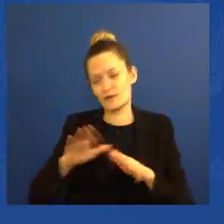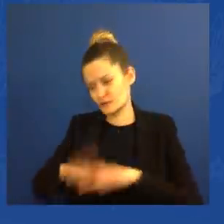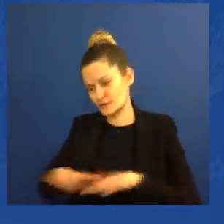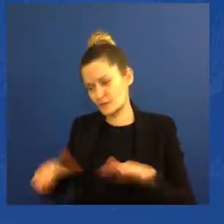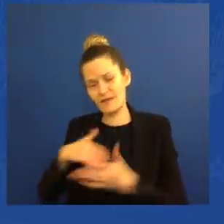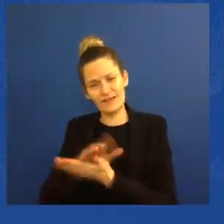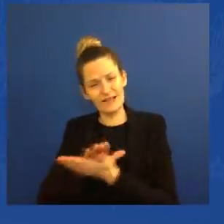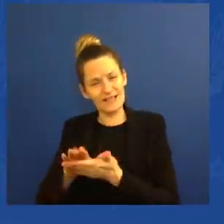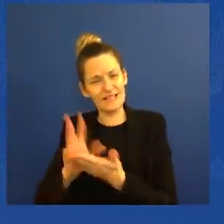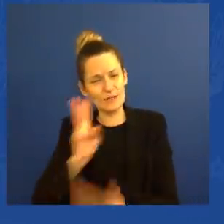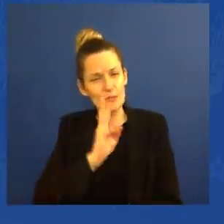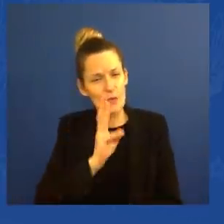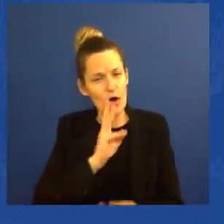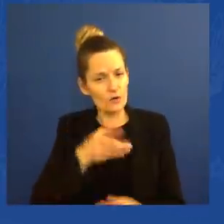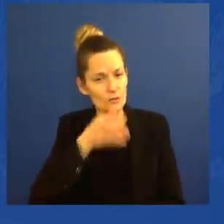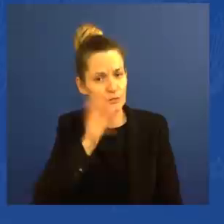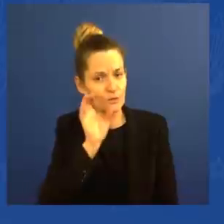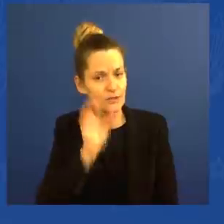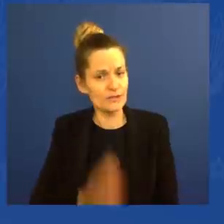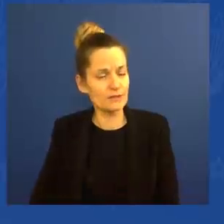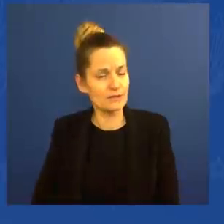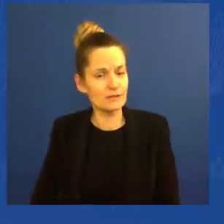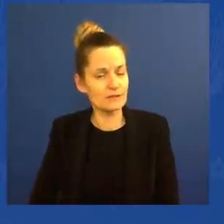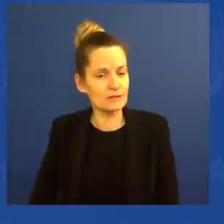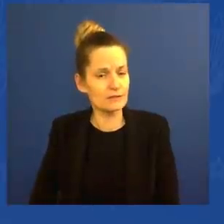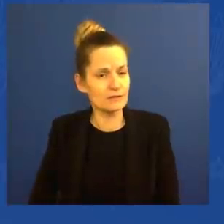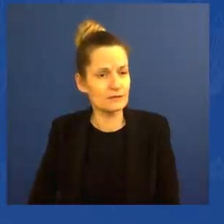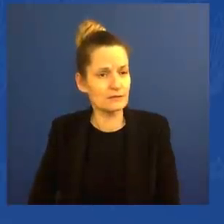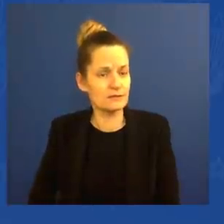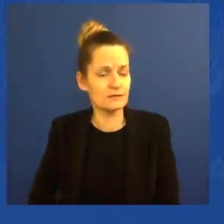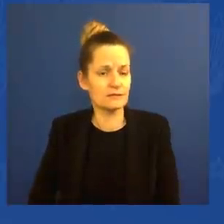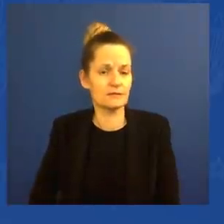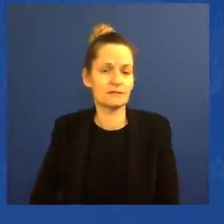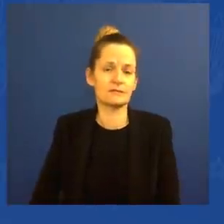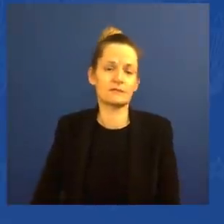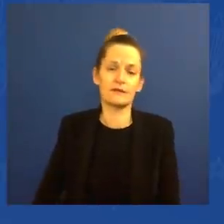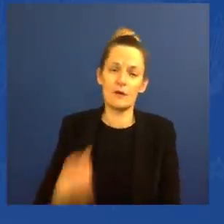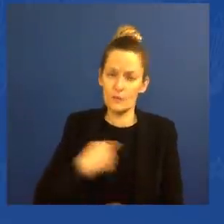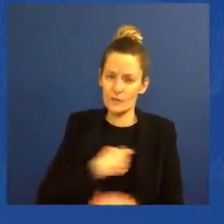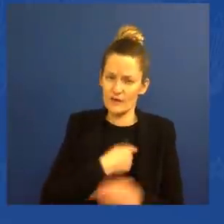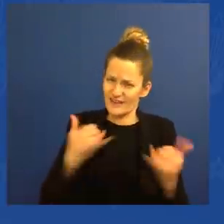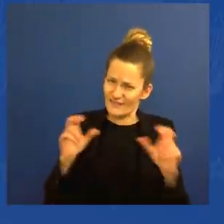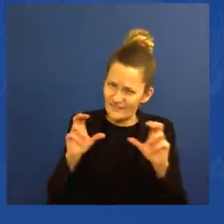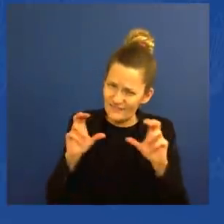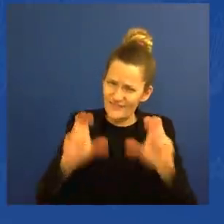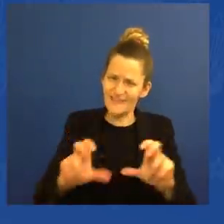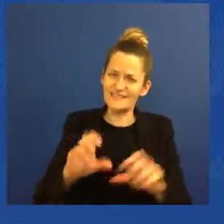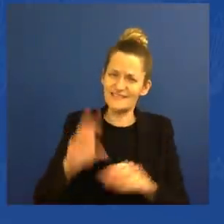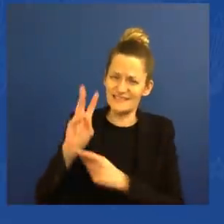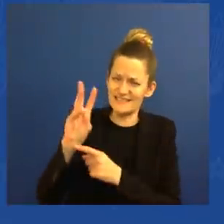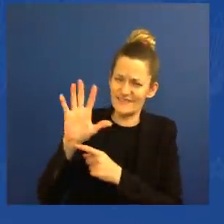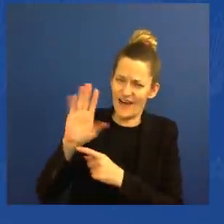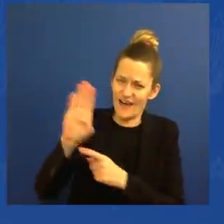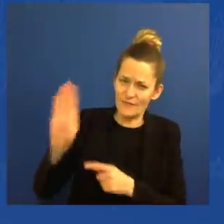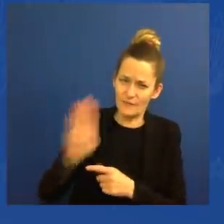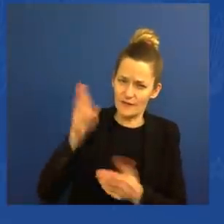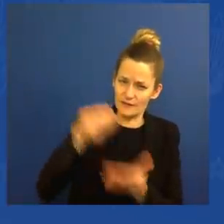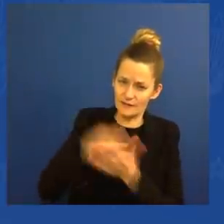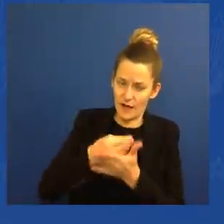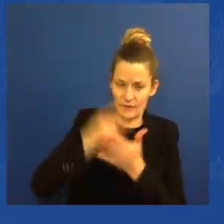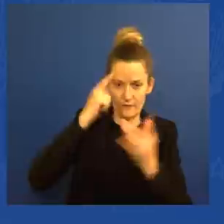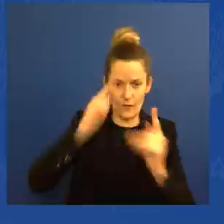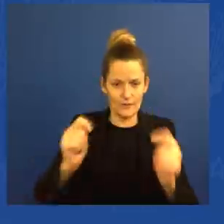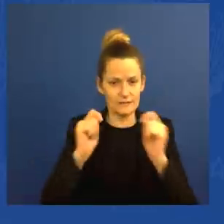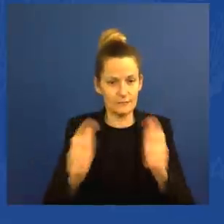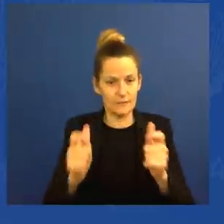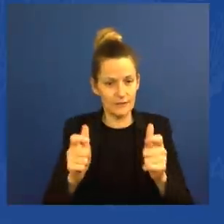we're investing $65 billion to deliver high-speed internet everywhere in America, urban,